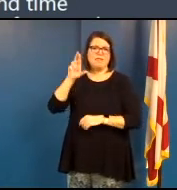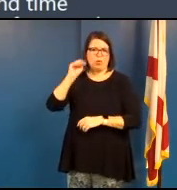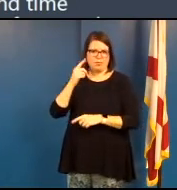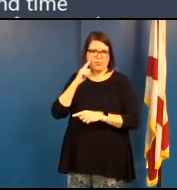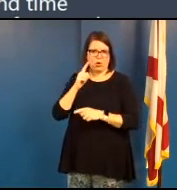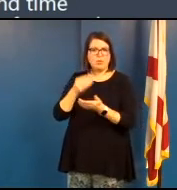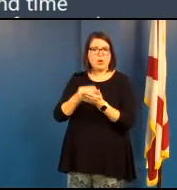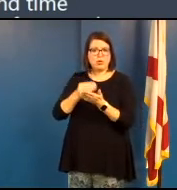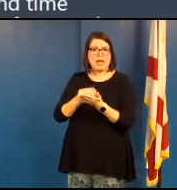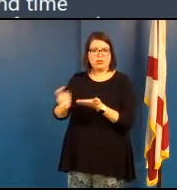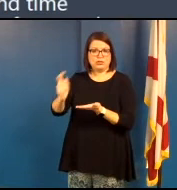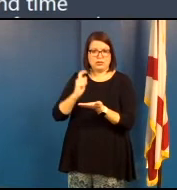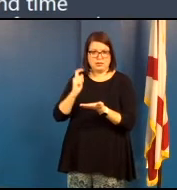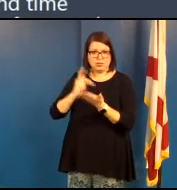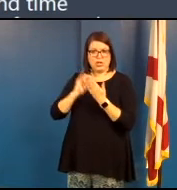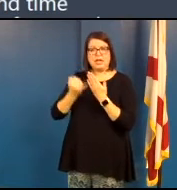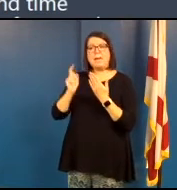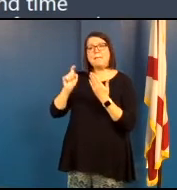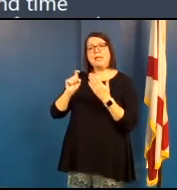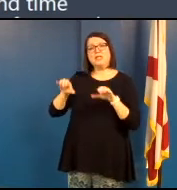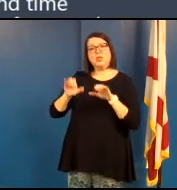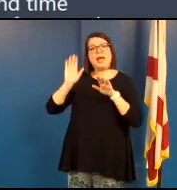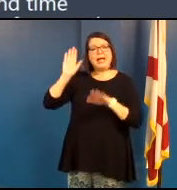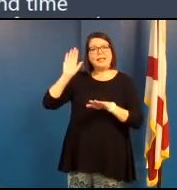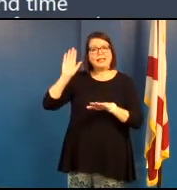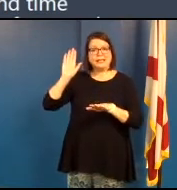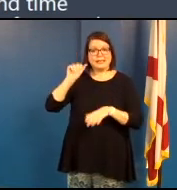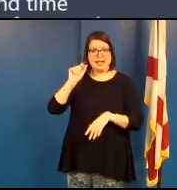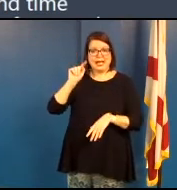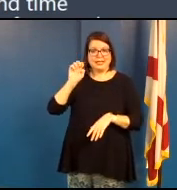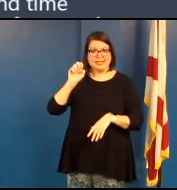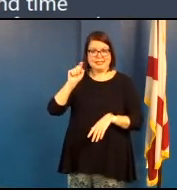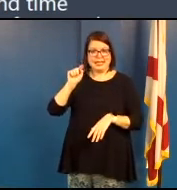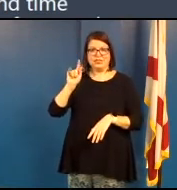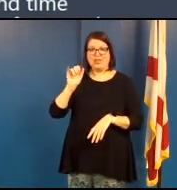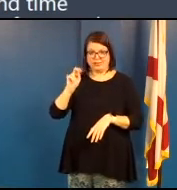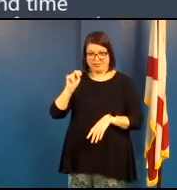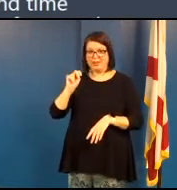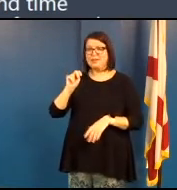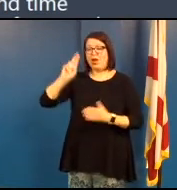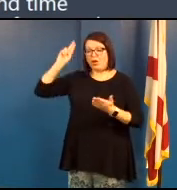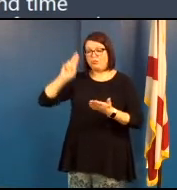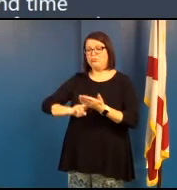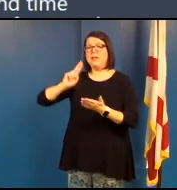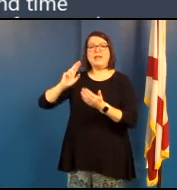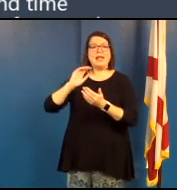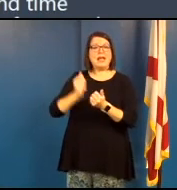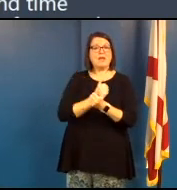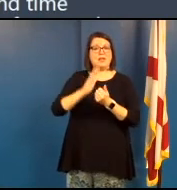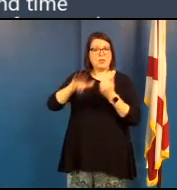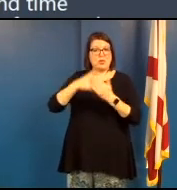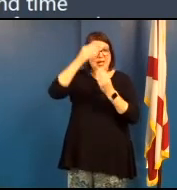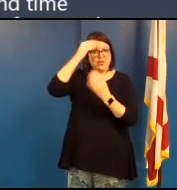submit attestation verifying that it's that information in that project is accurate and true. And if something is found